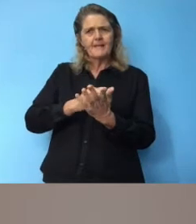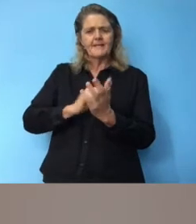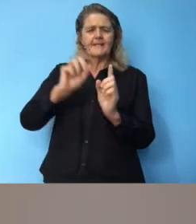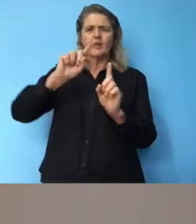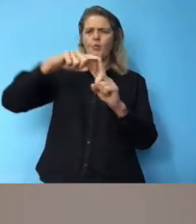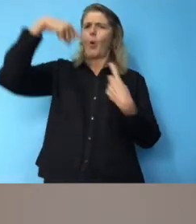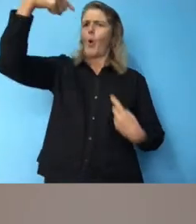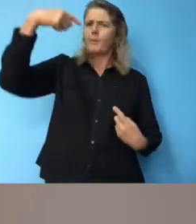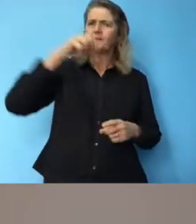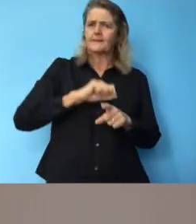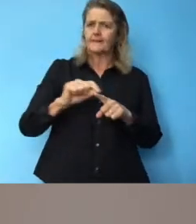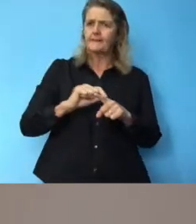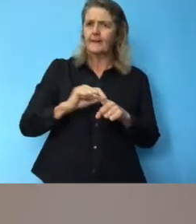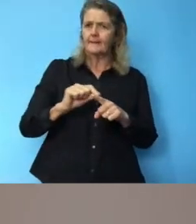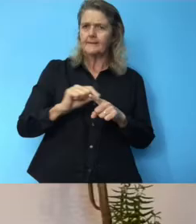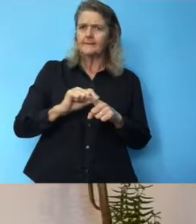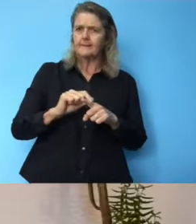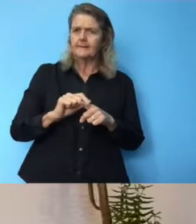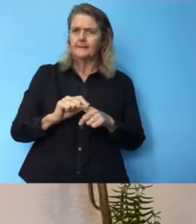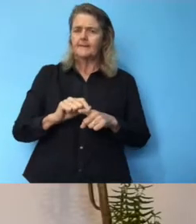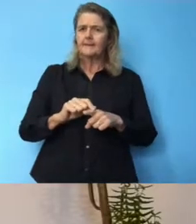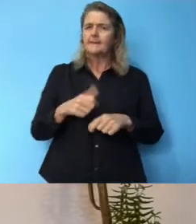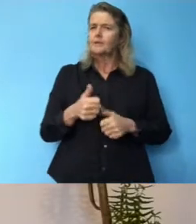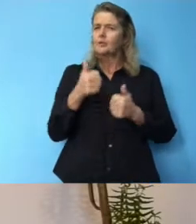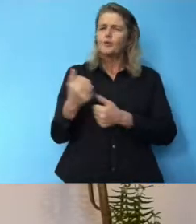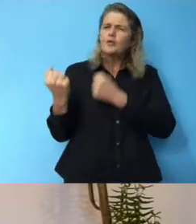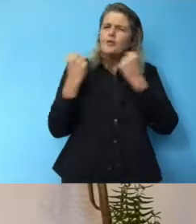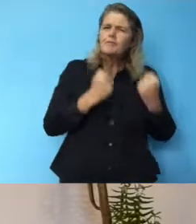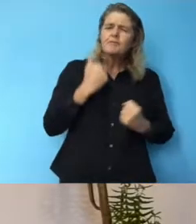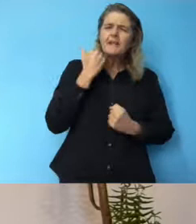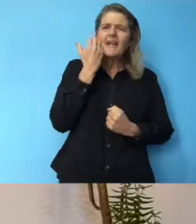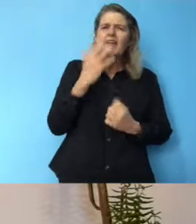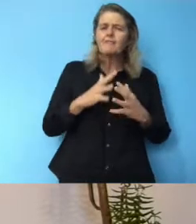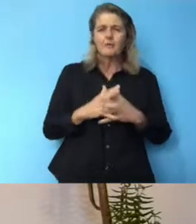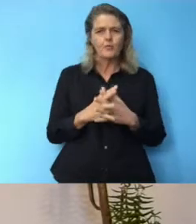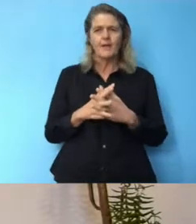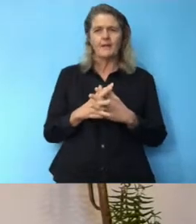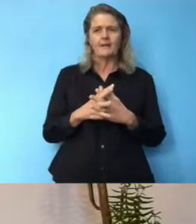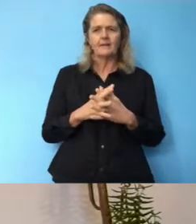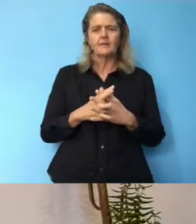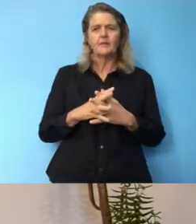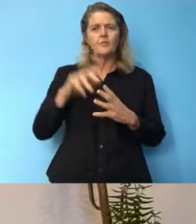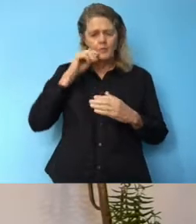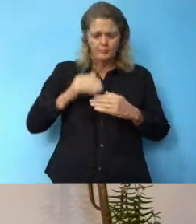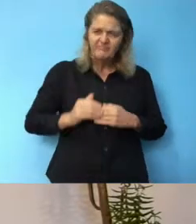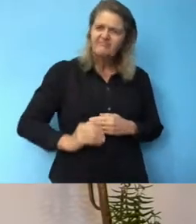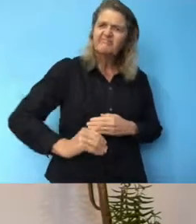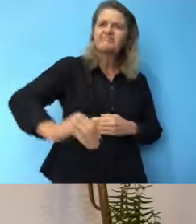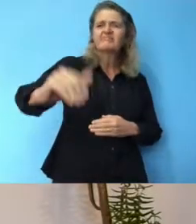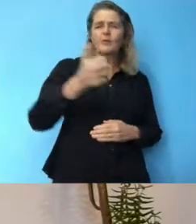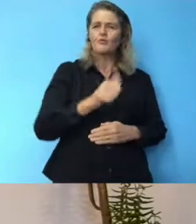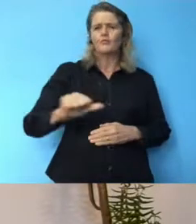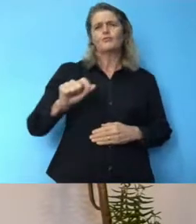complementary colours. So again, this is another nice tool to bring in each week, and further down over the next 8 weeks